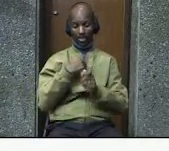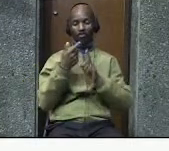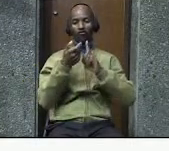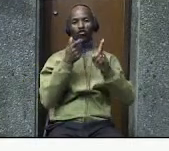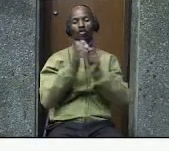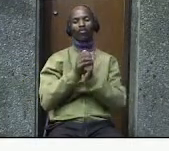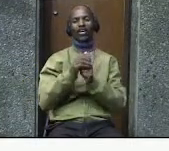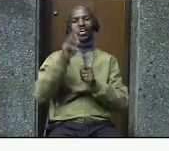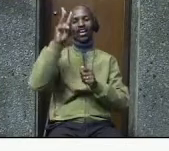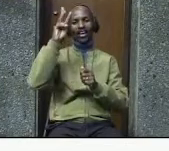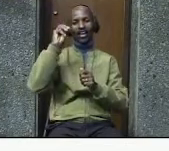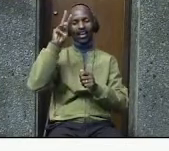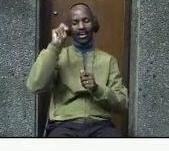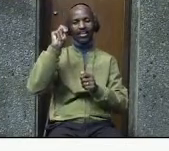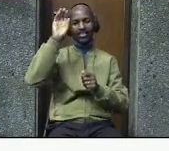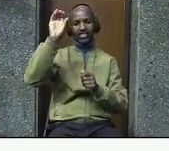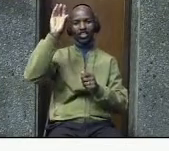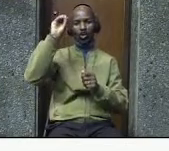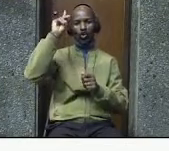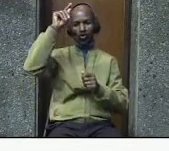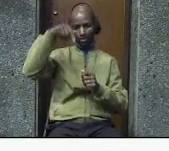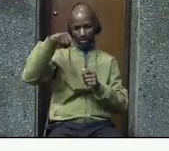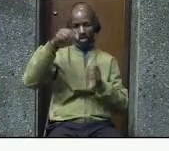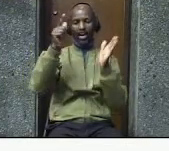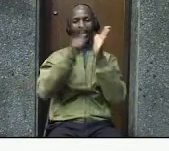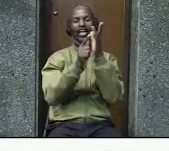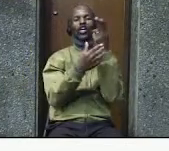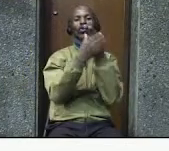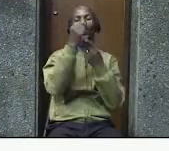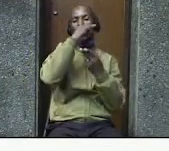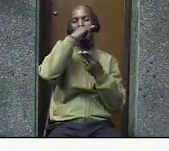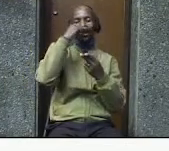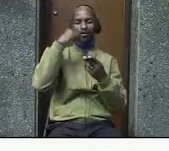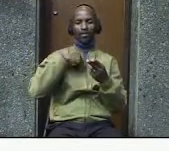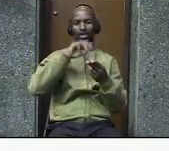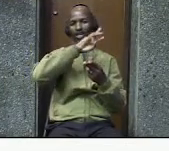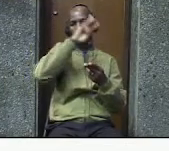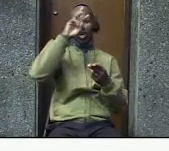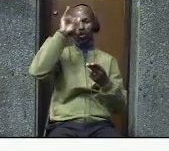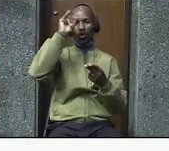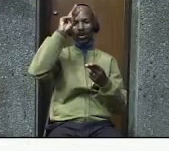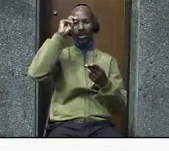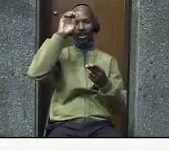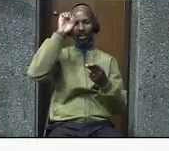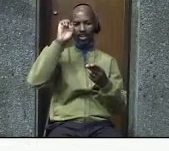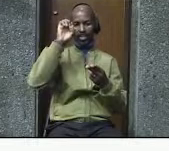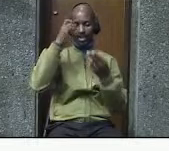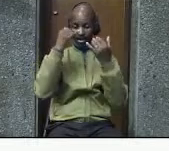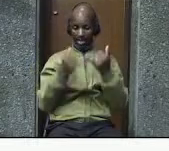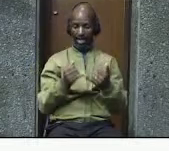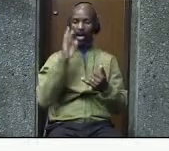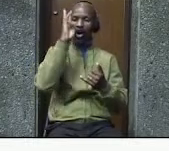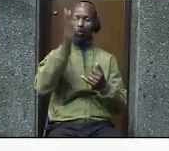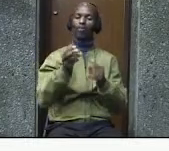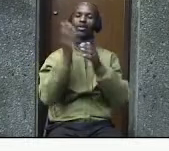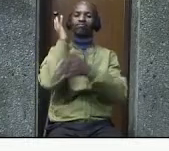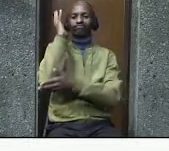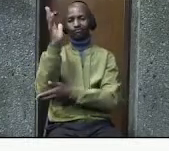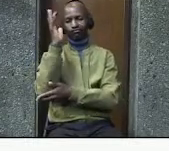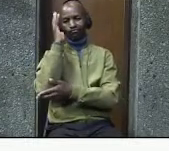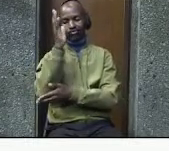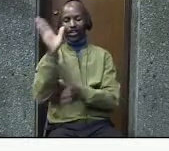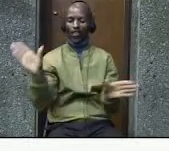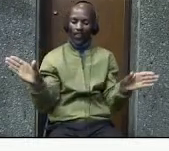the NCOP and Legal Services Unit. My name is Winnie Ngubane Sambo, and I will just be presenting a